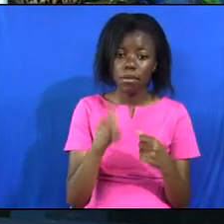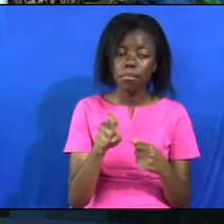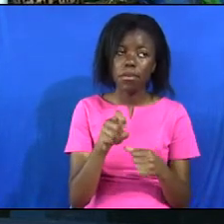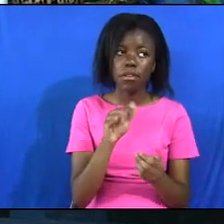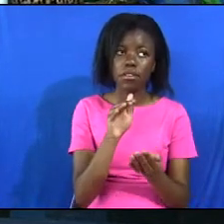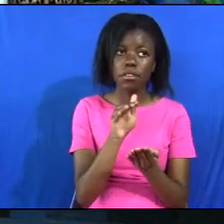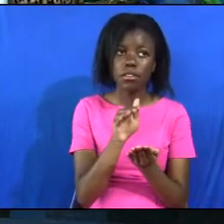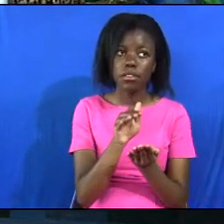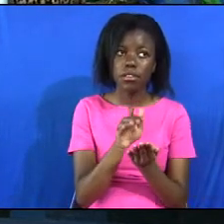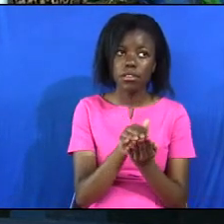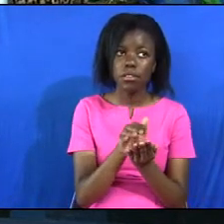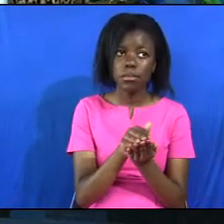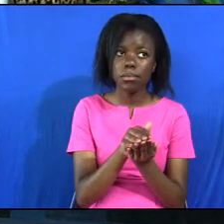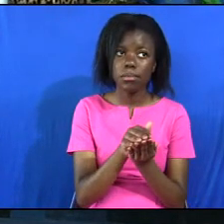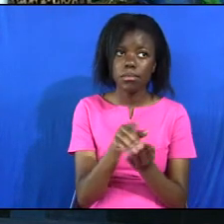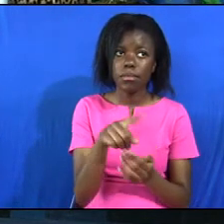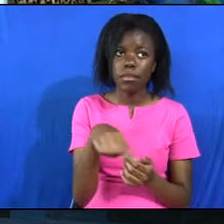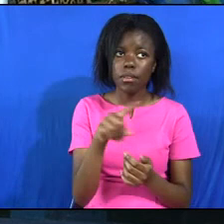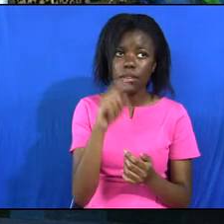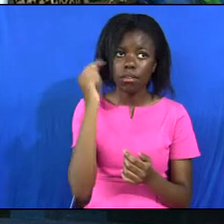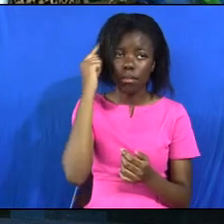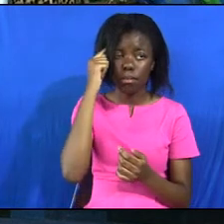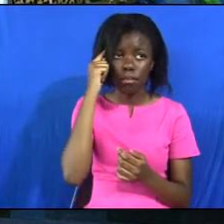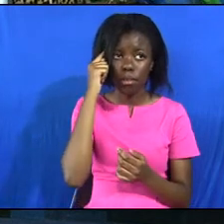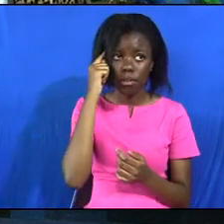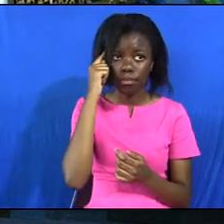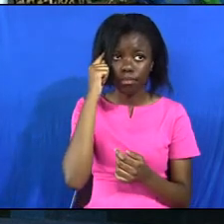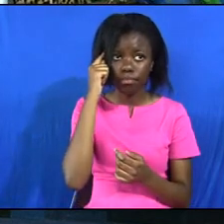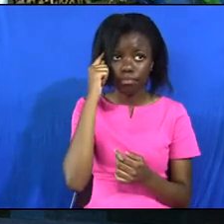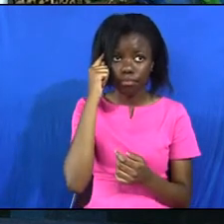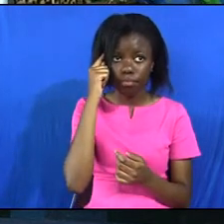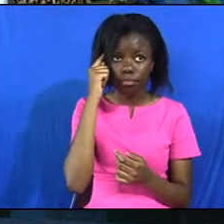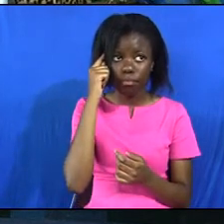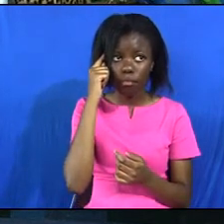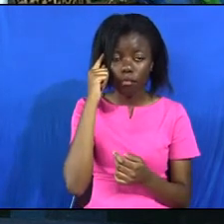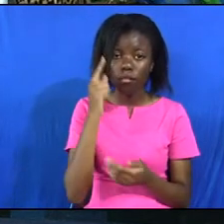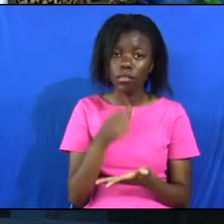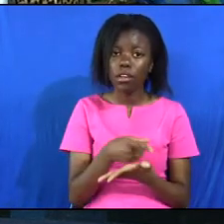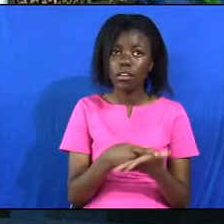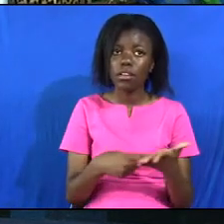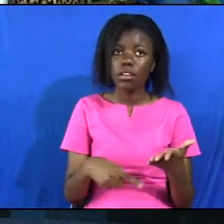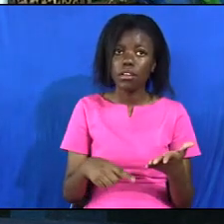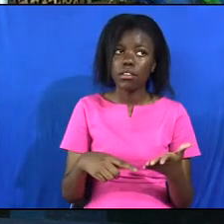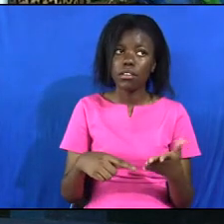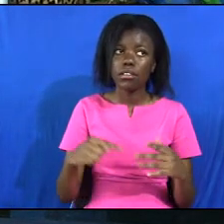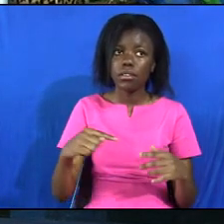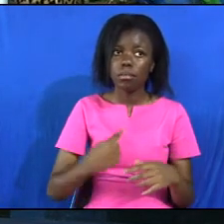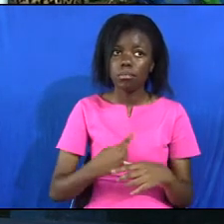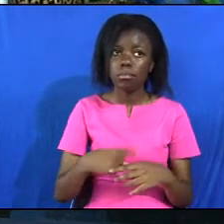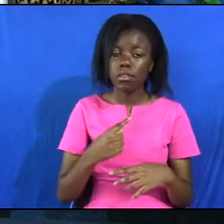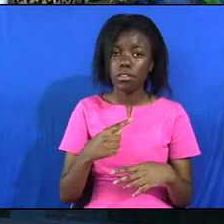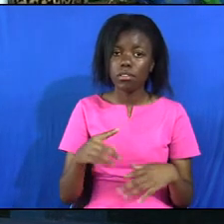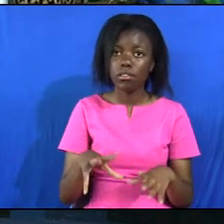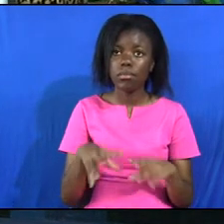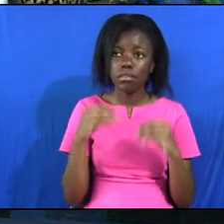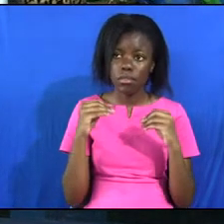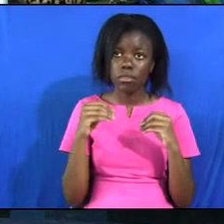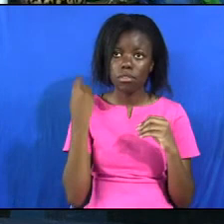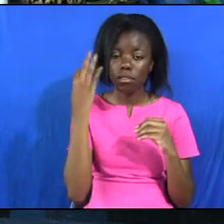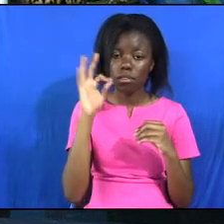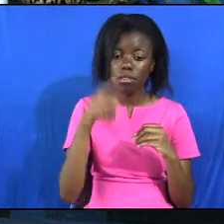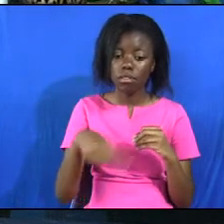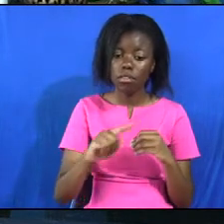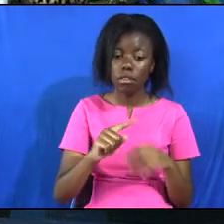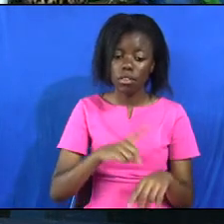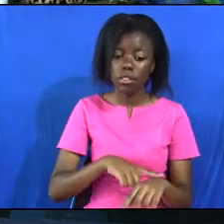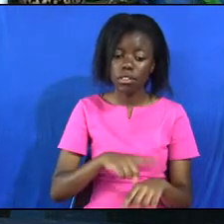our mind. What is it we are entertaining? We must take care of absolute personal responsibility of our tongue. What